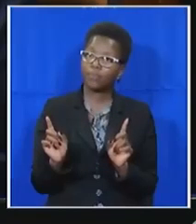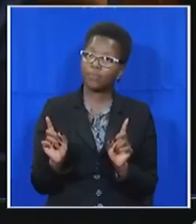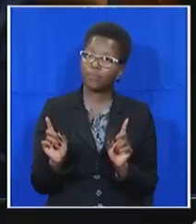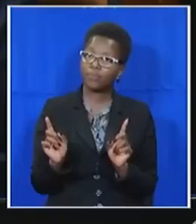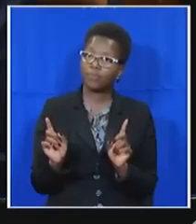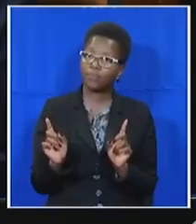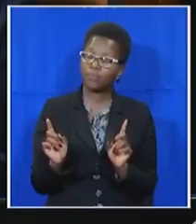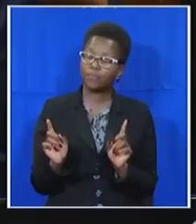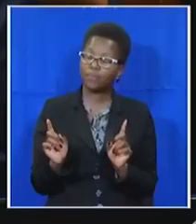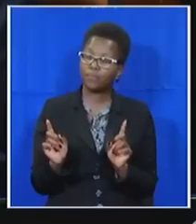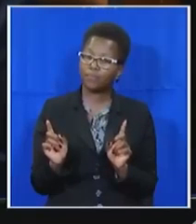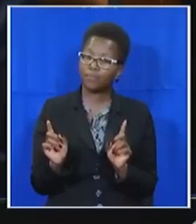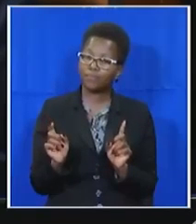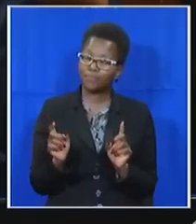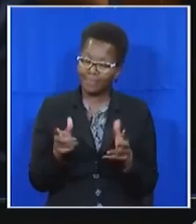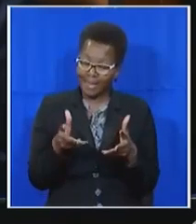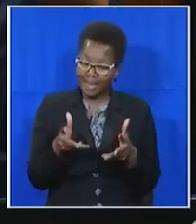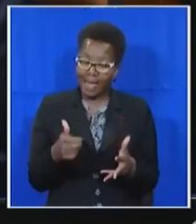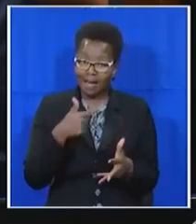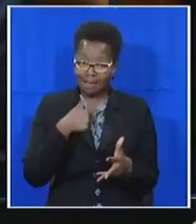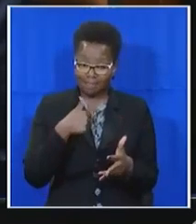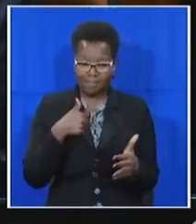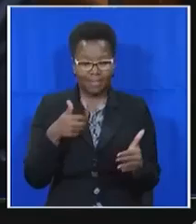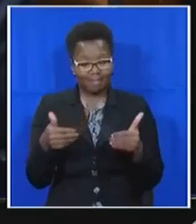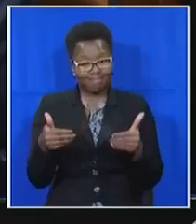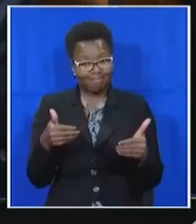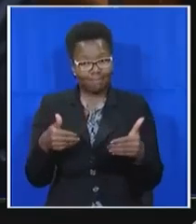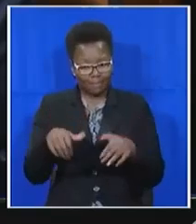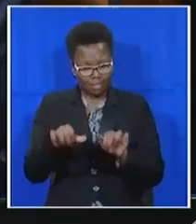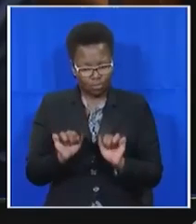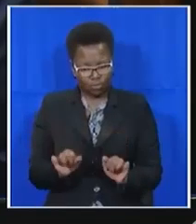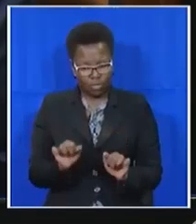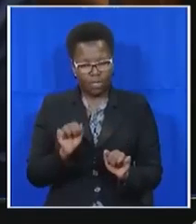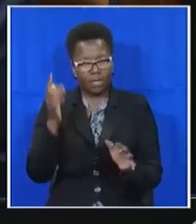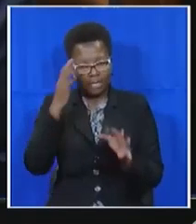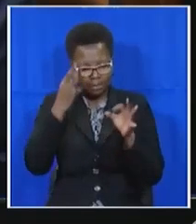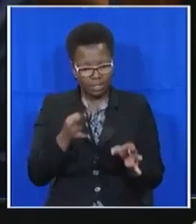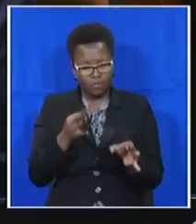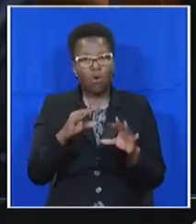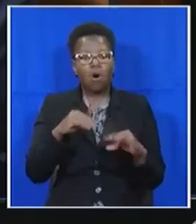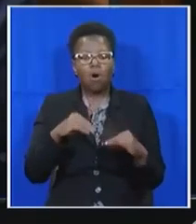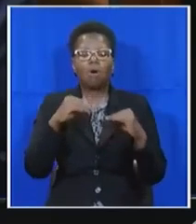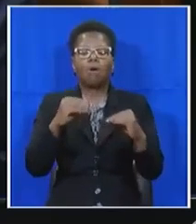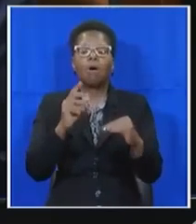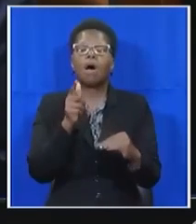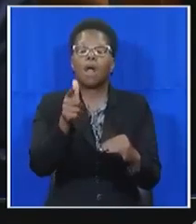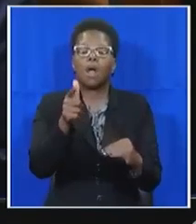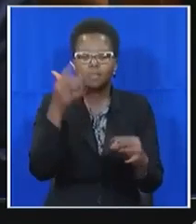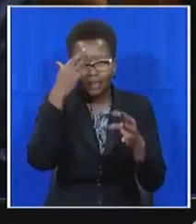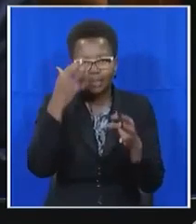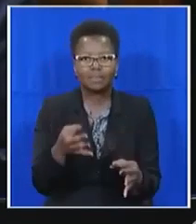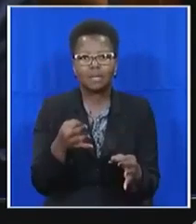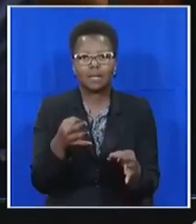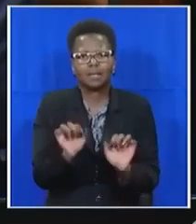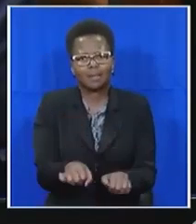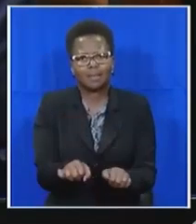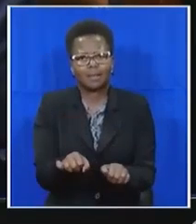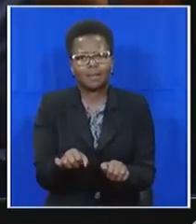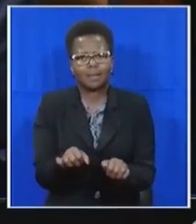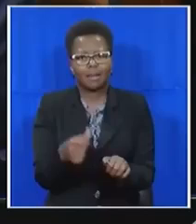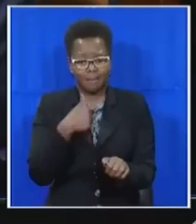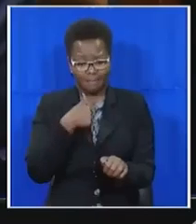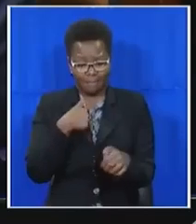And it is for the chair to rule immediately or defer that ruling. It is for the chair to